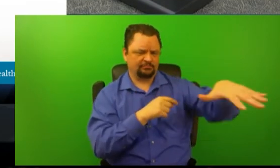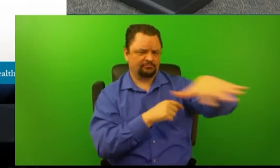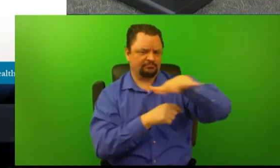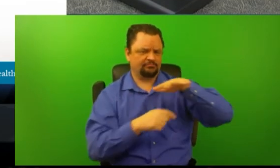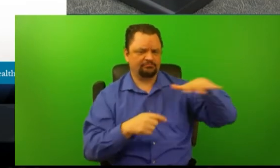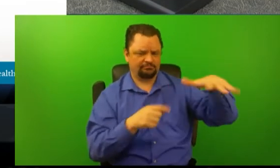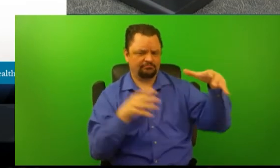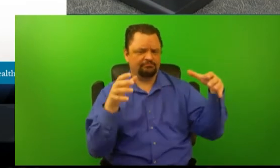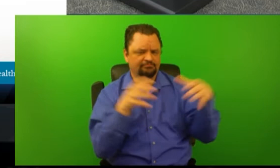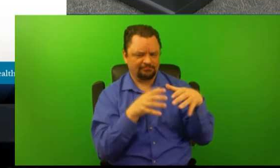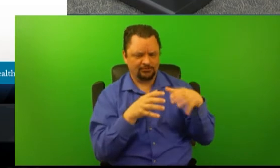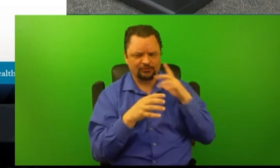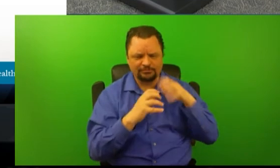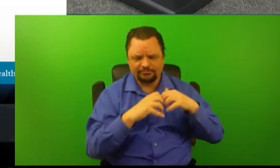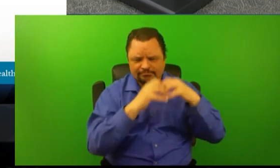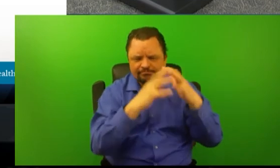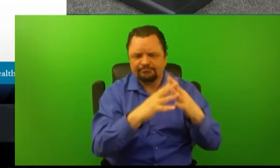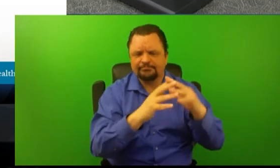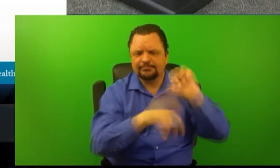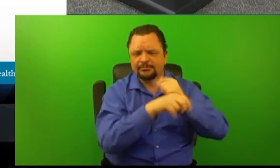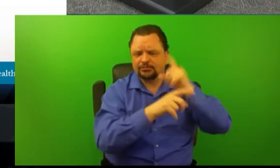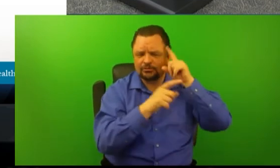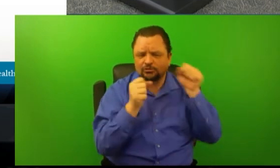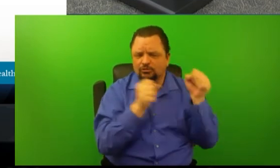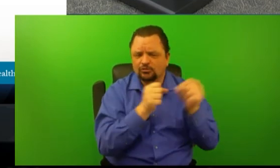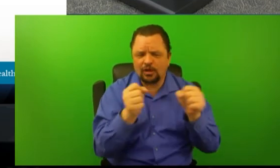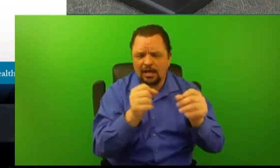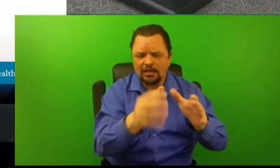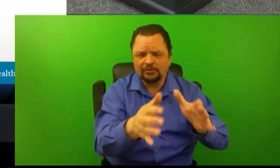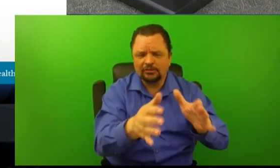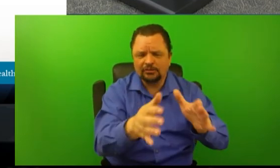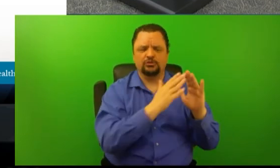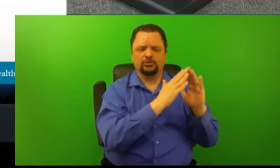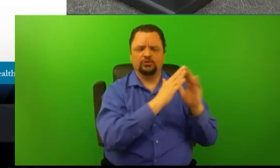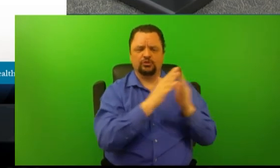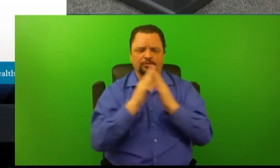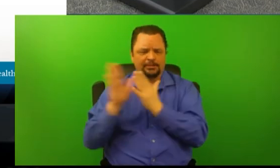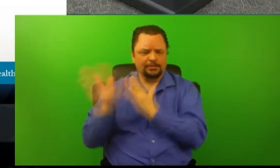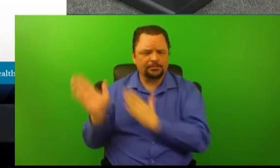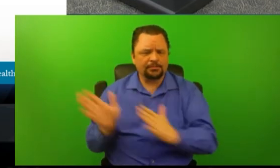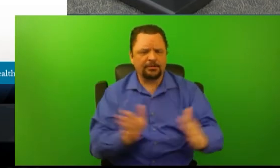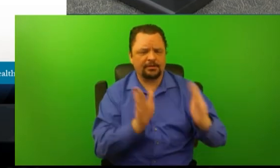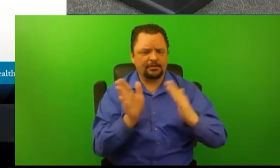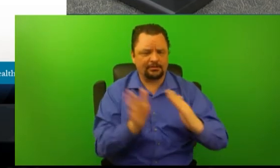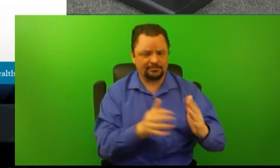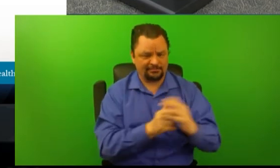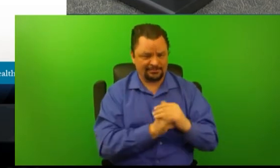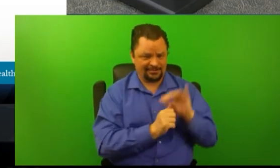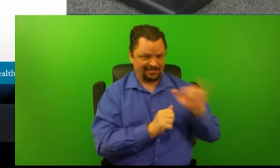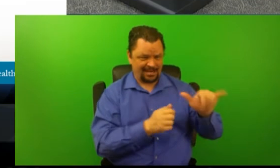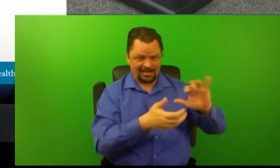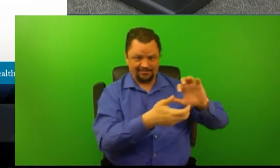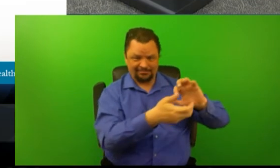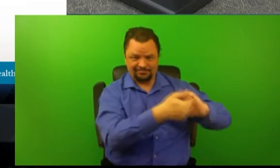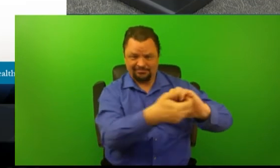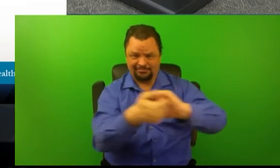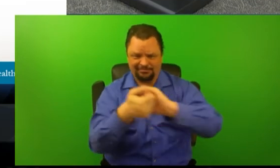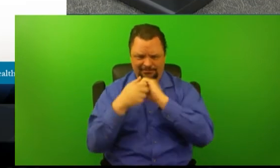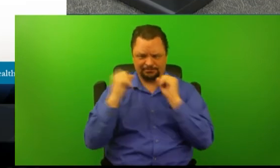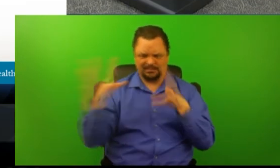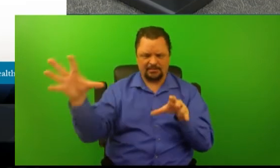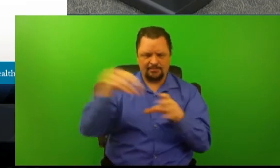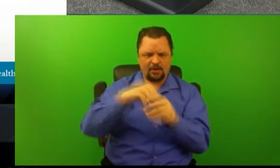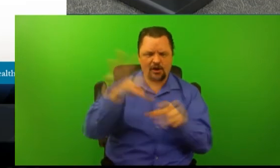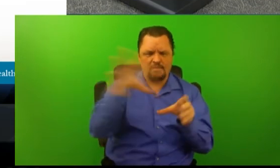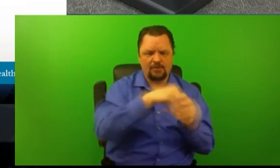Plan. This is truly a multi-sector collaborative. We have partners from schools, hospitals,